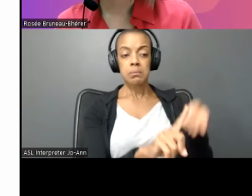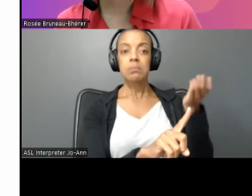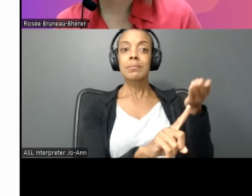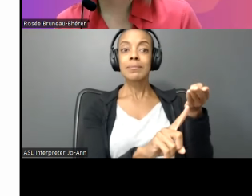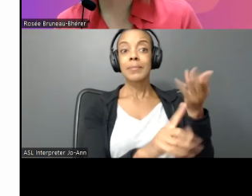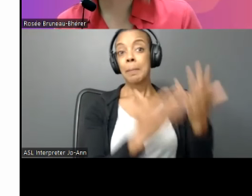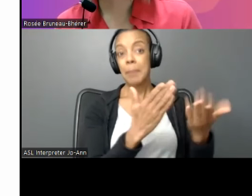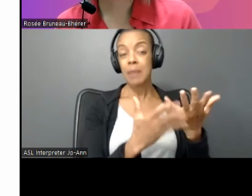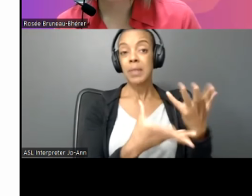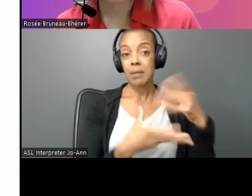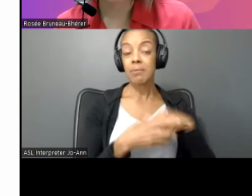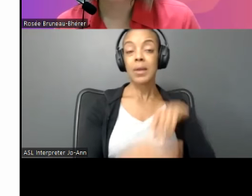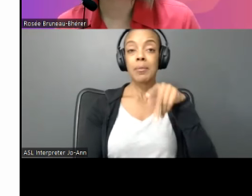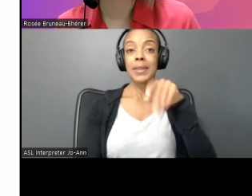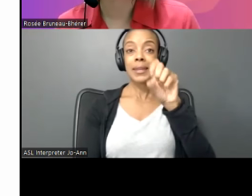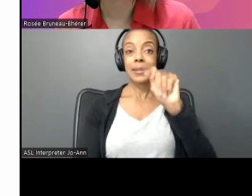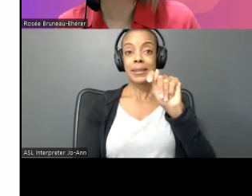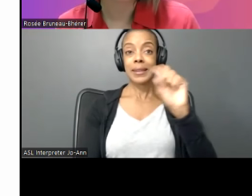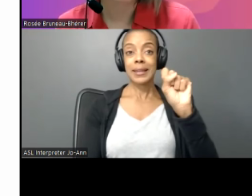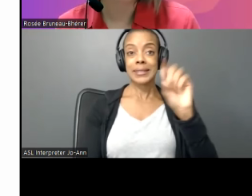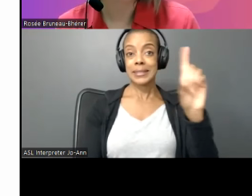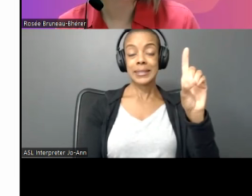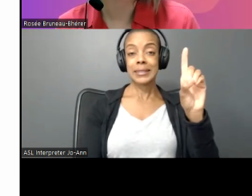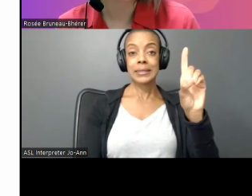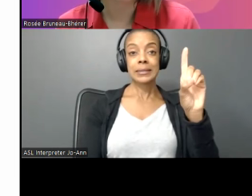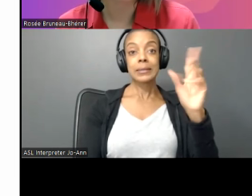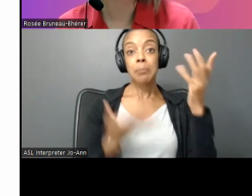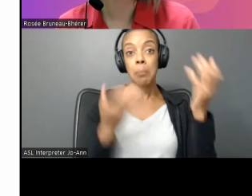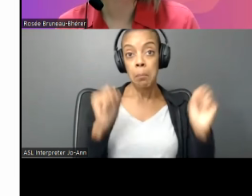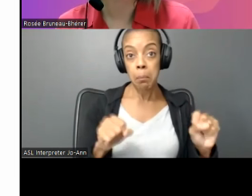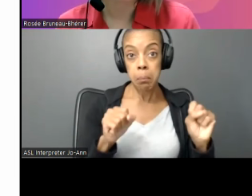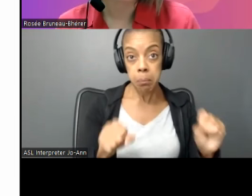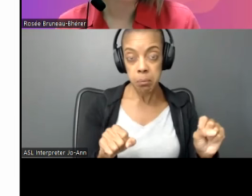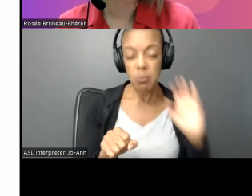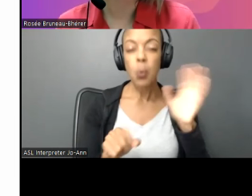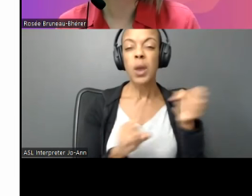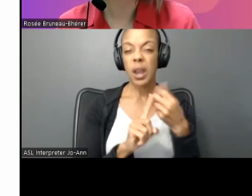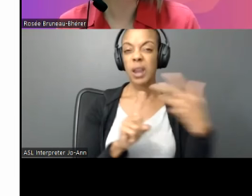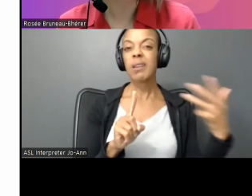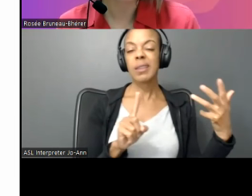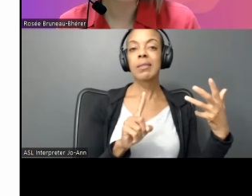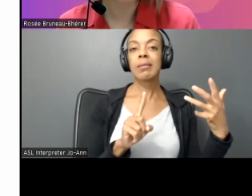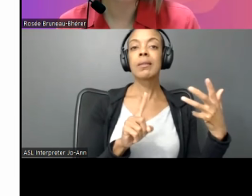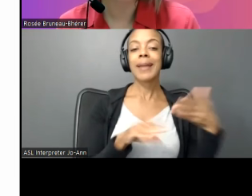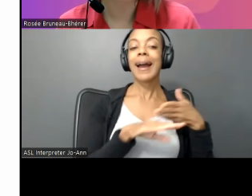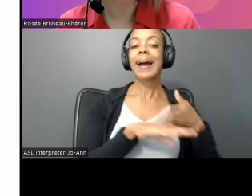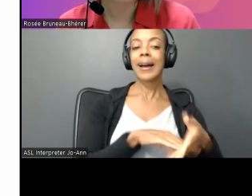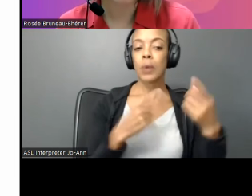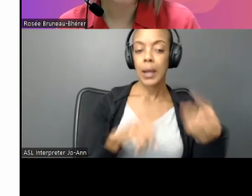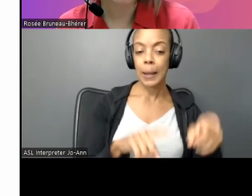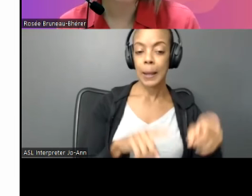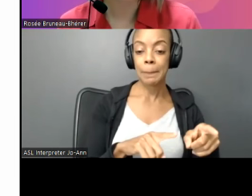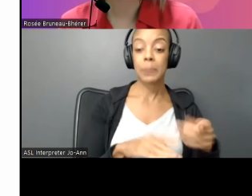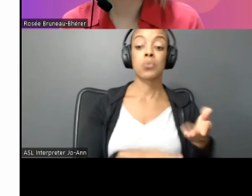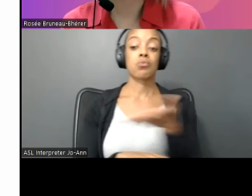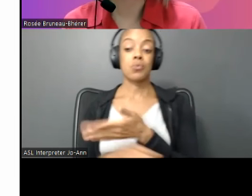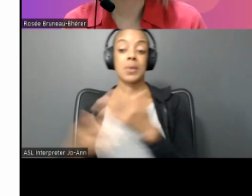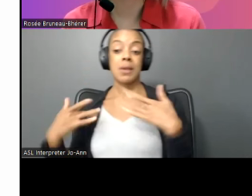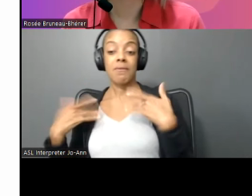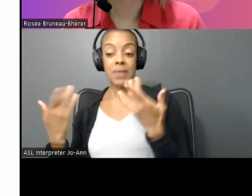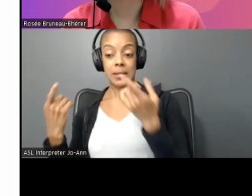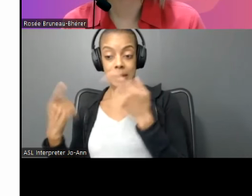PTSD, post-traumatic stress disorder. But, you know, we're going to talk a little bit about the aftermath. We've talked about the events. We've talked about